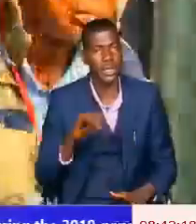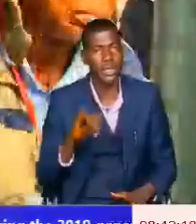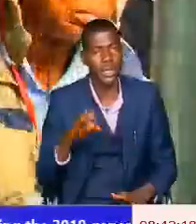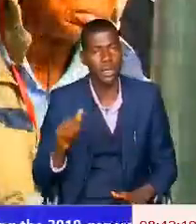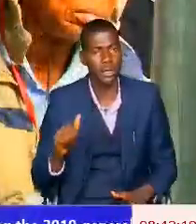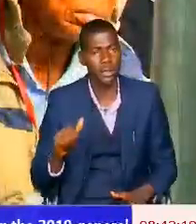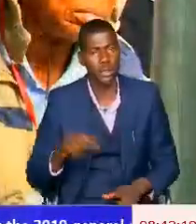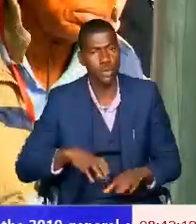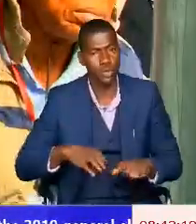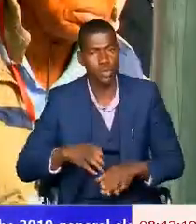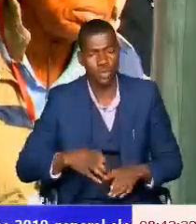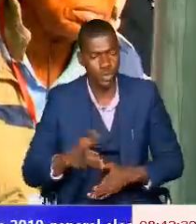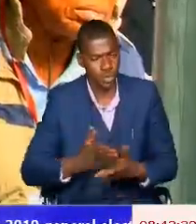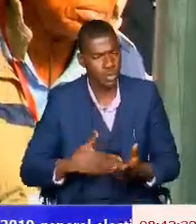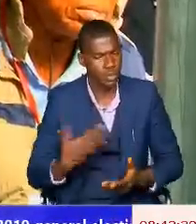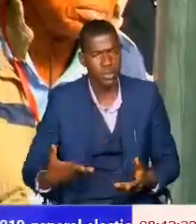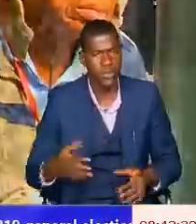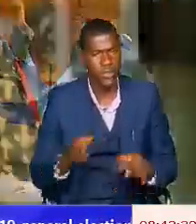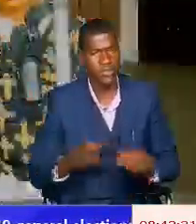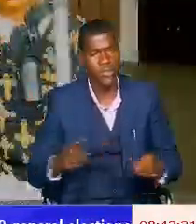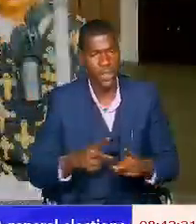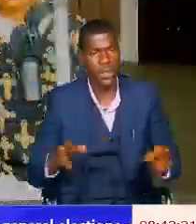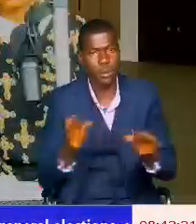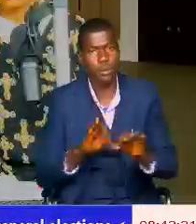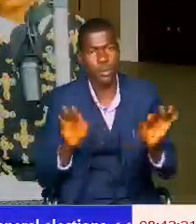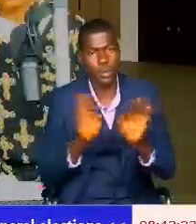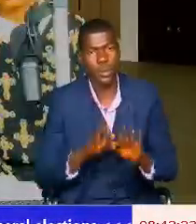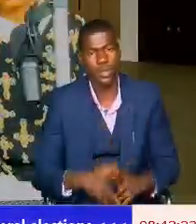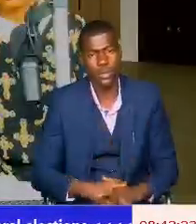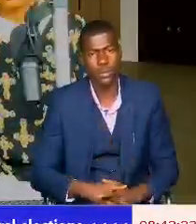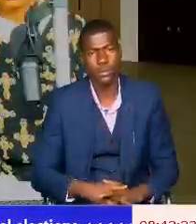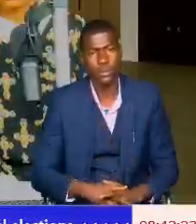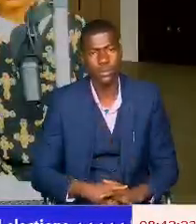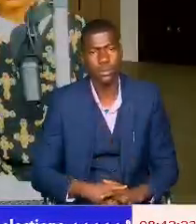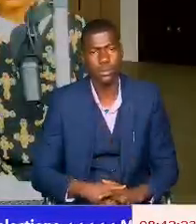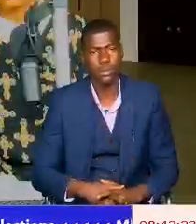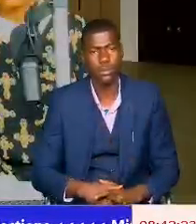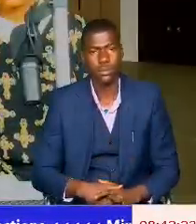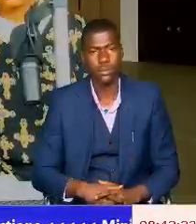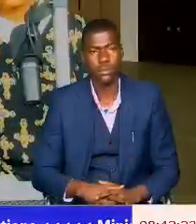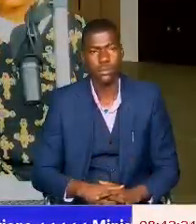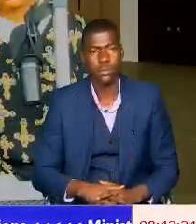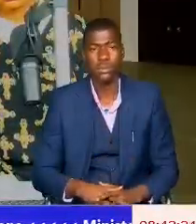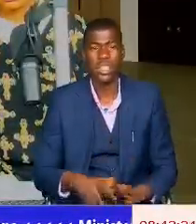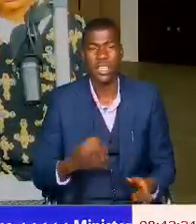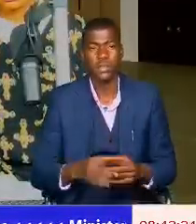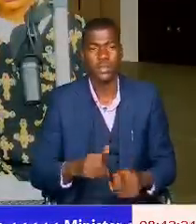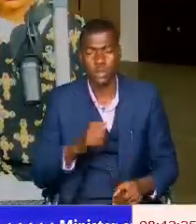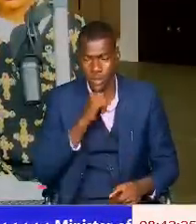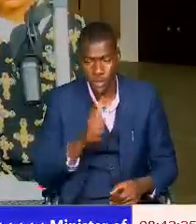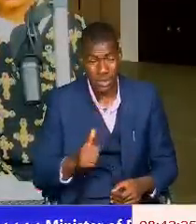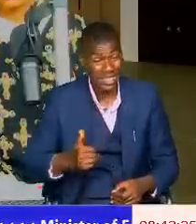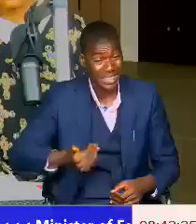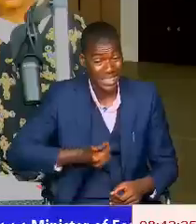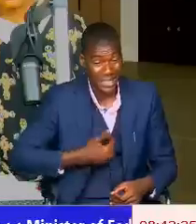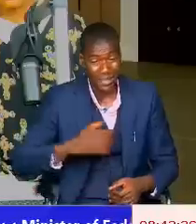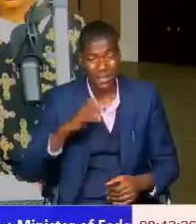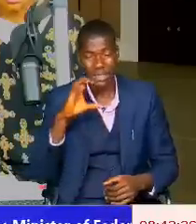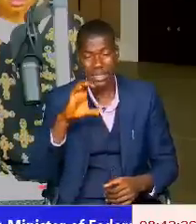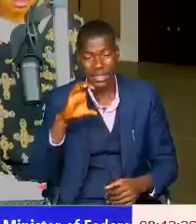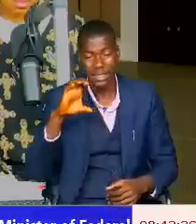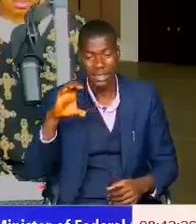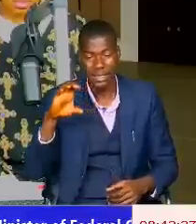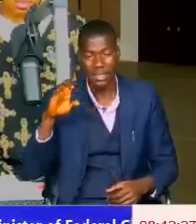standard CCTV, we go give clear image at the end of the day, close down your bank. You don't have